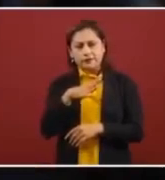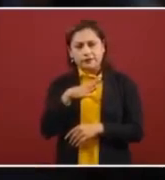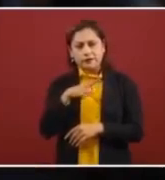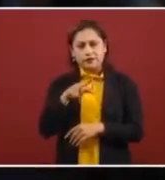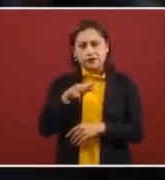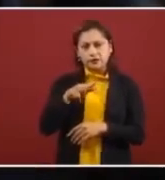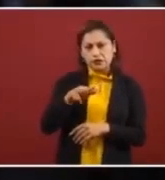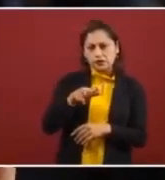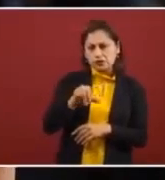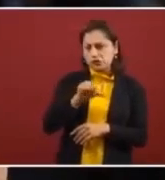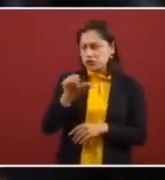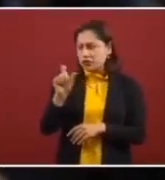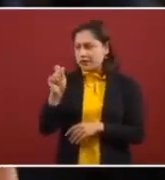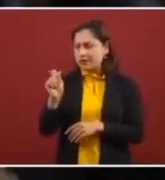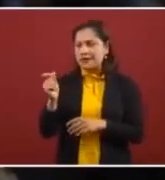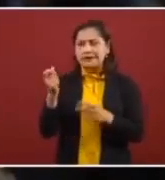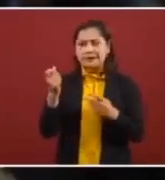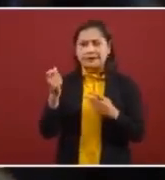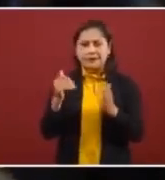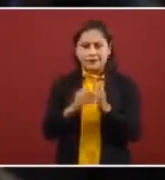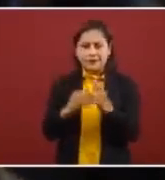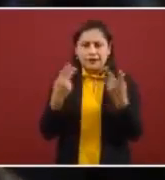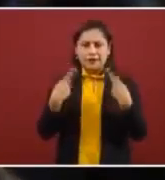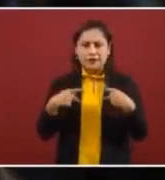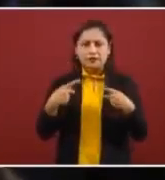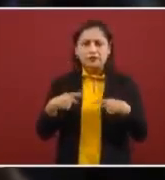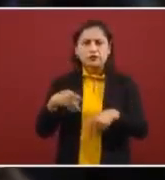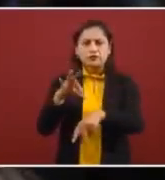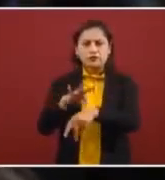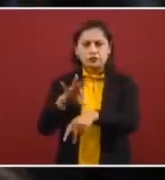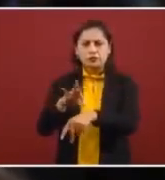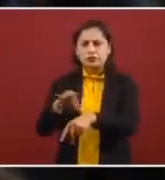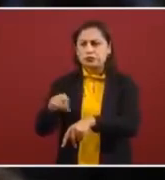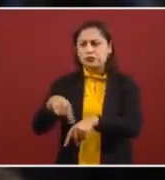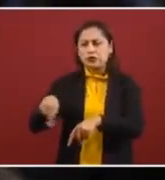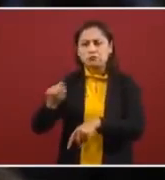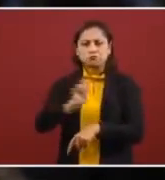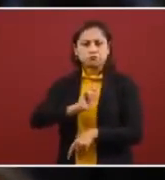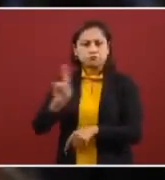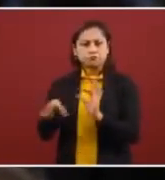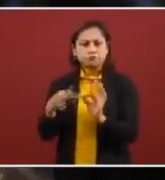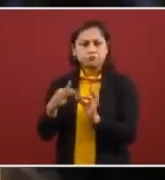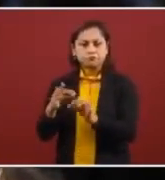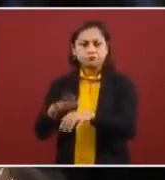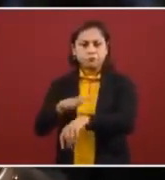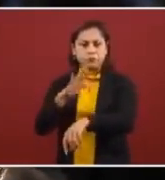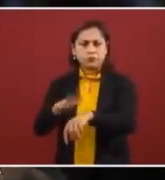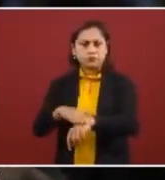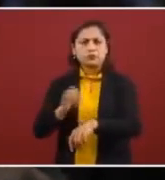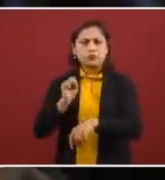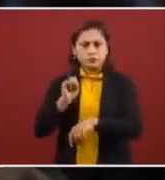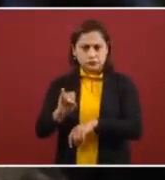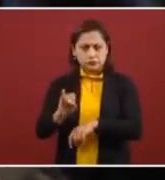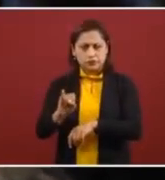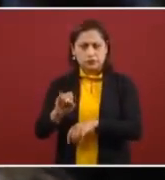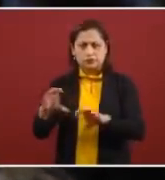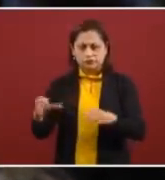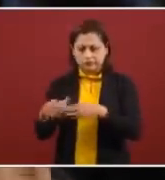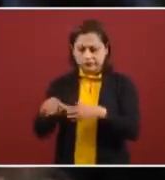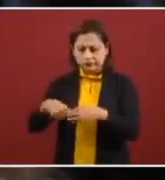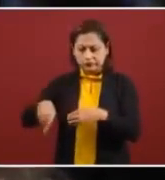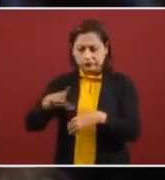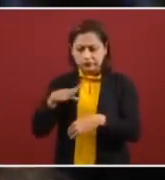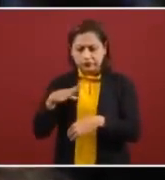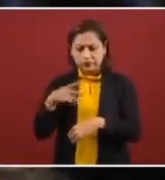médicos where que tienen aprobatoria. That are, have approved candidates. Entraron dentro de ese 6%